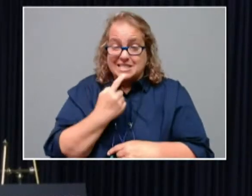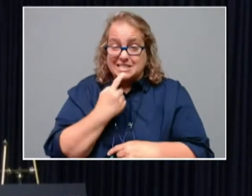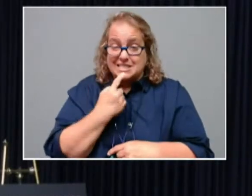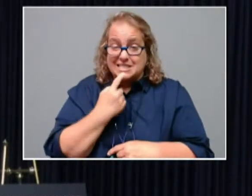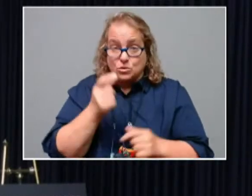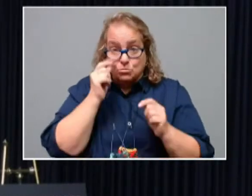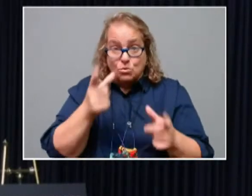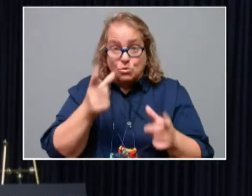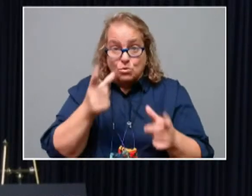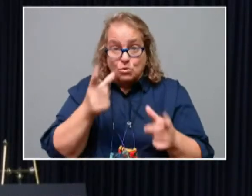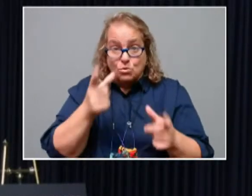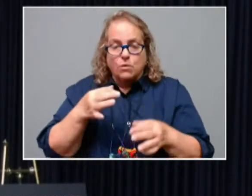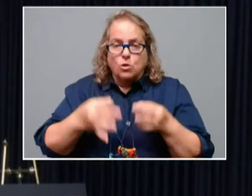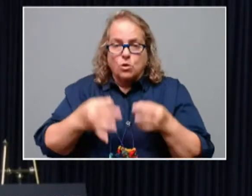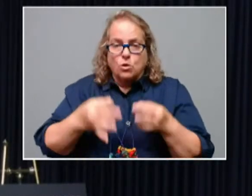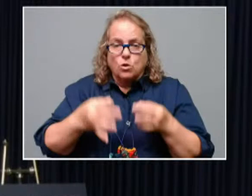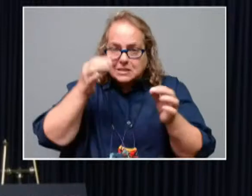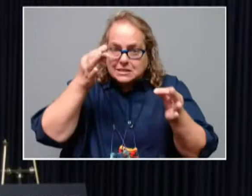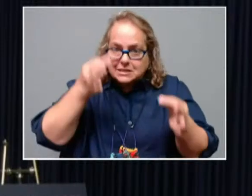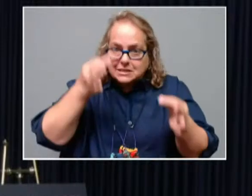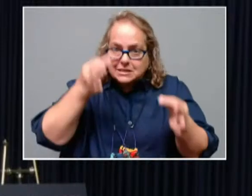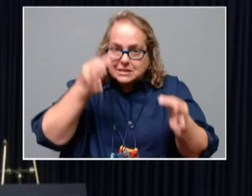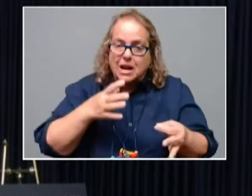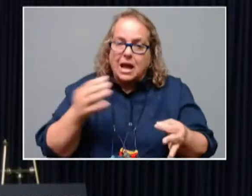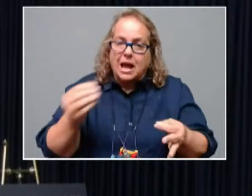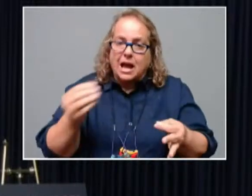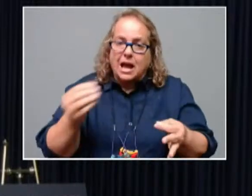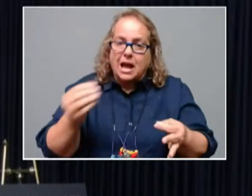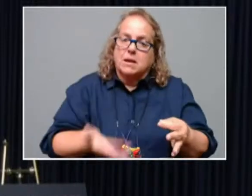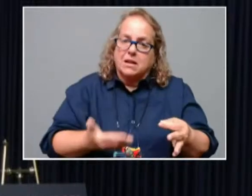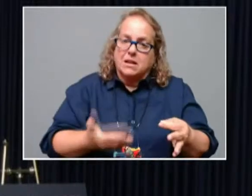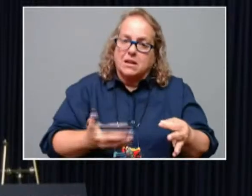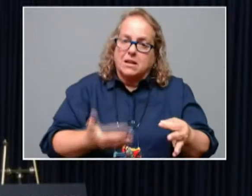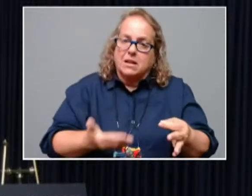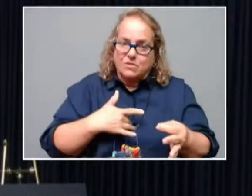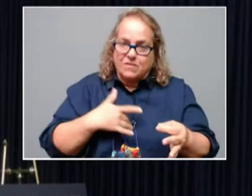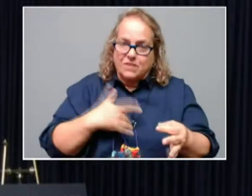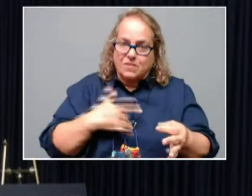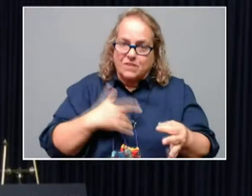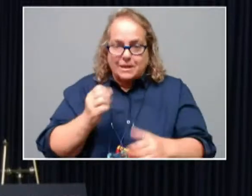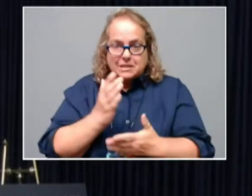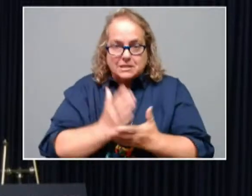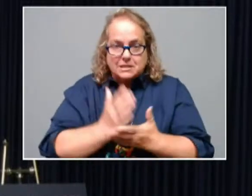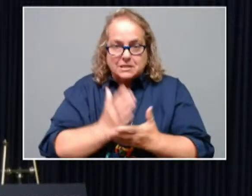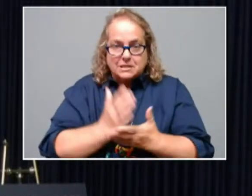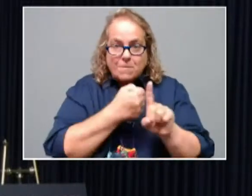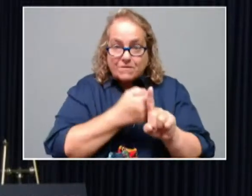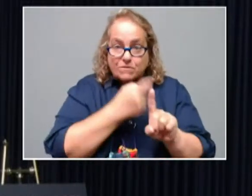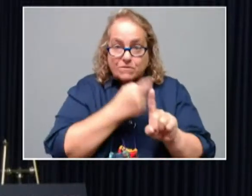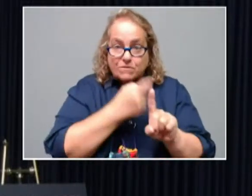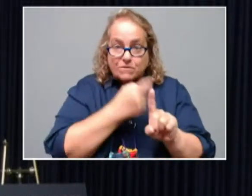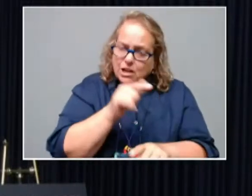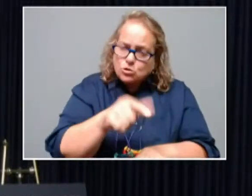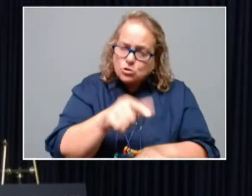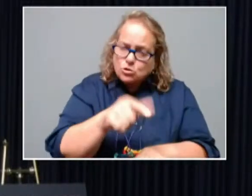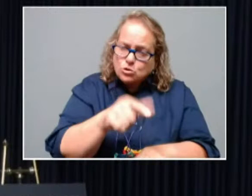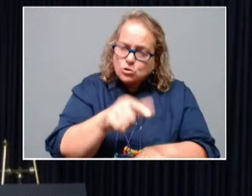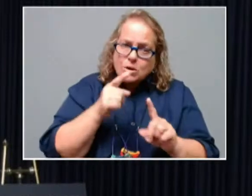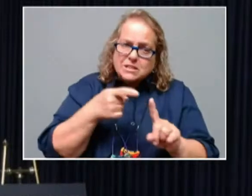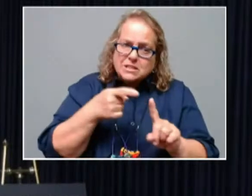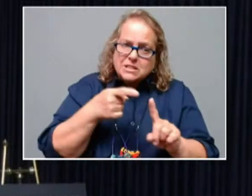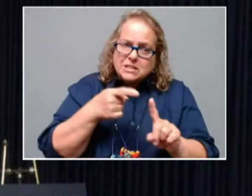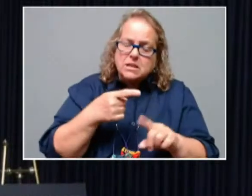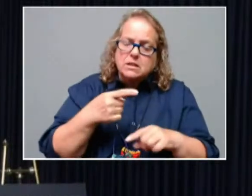the court's decision and mentioned that you believe there could be ramifications for that. Can you be a little more specific in what you mean as far